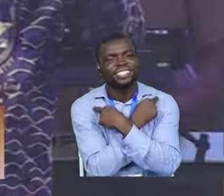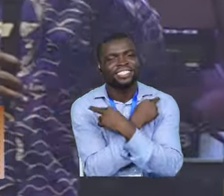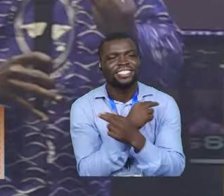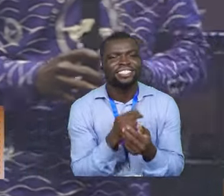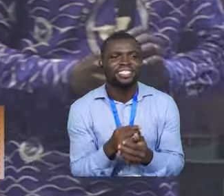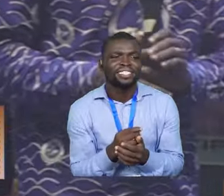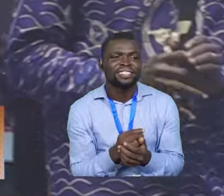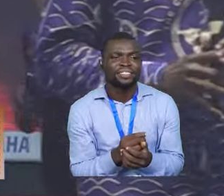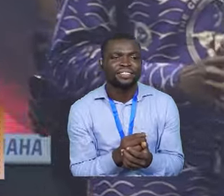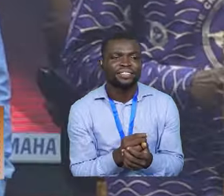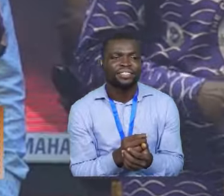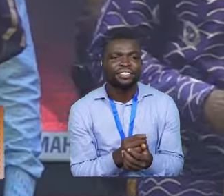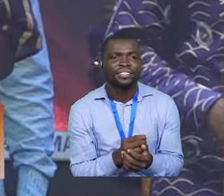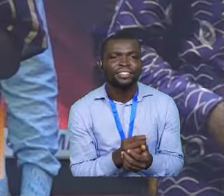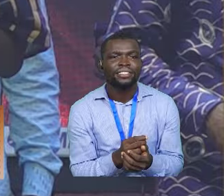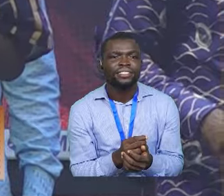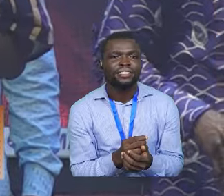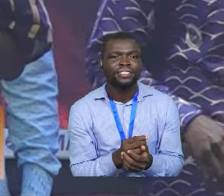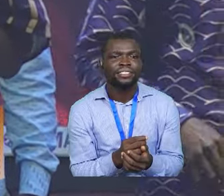So